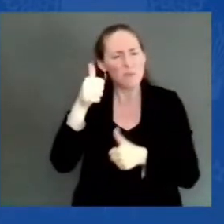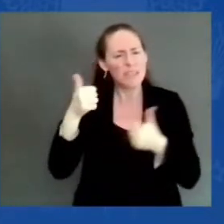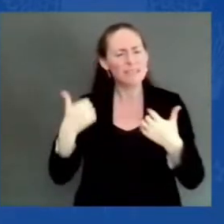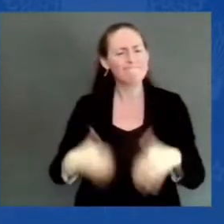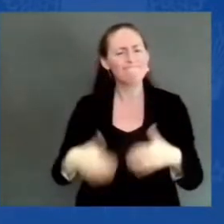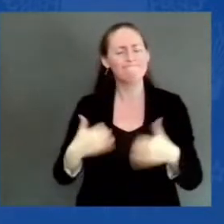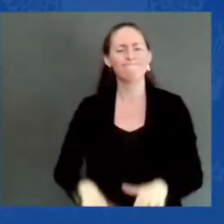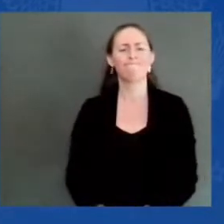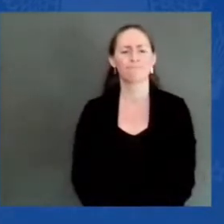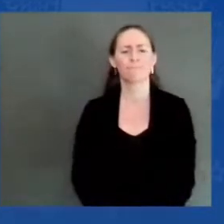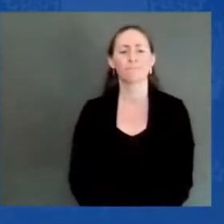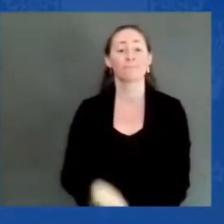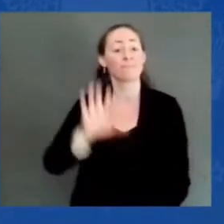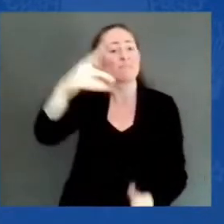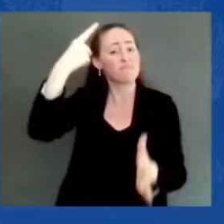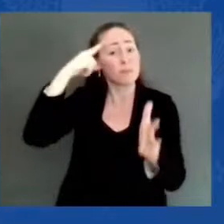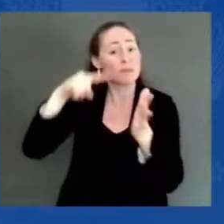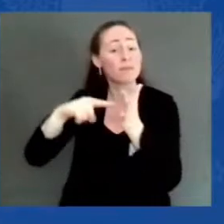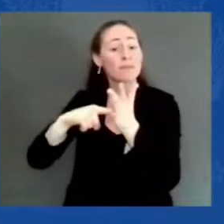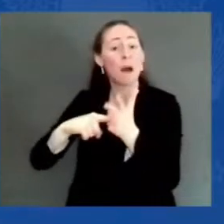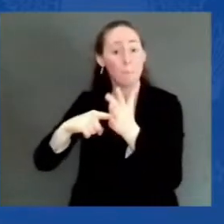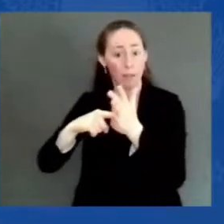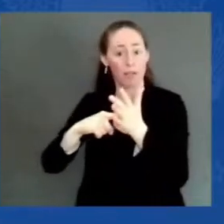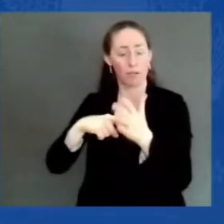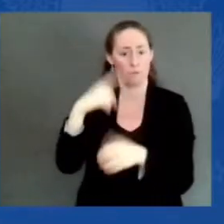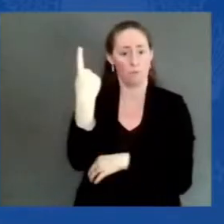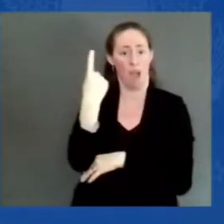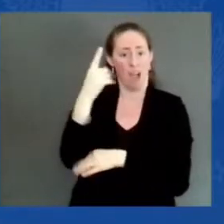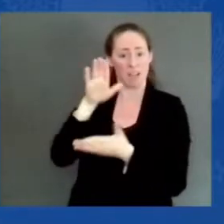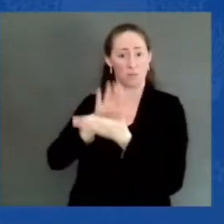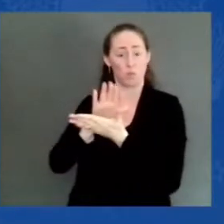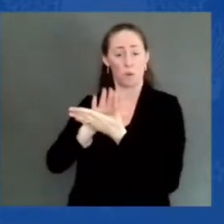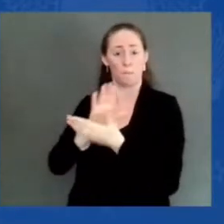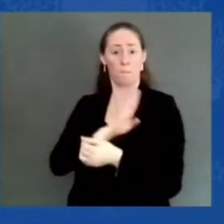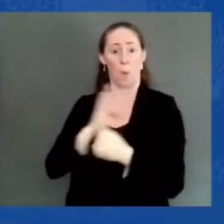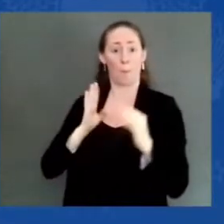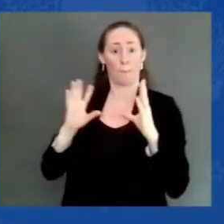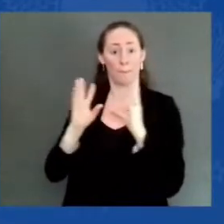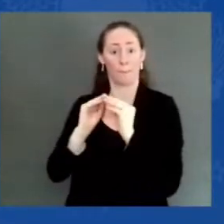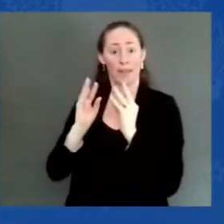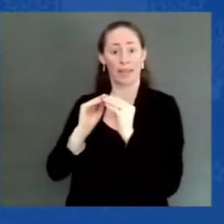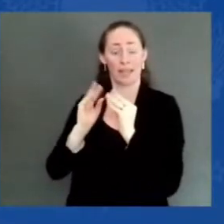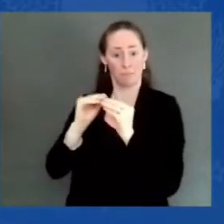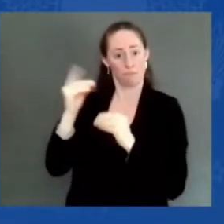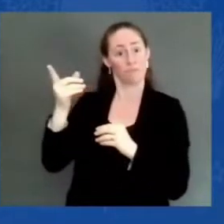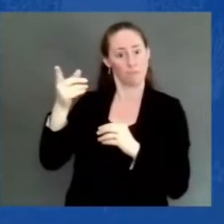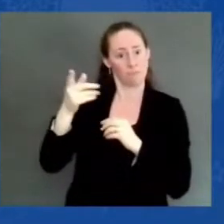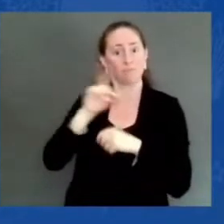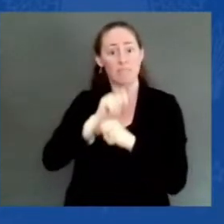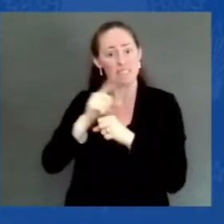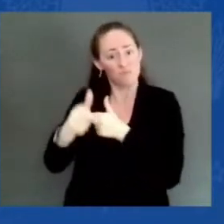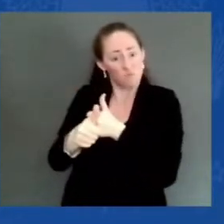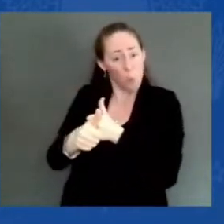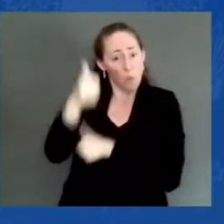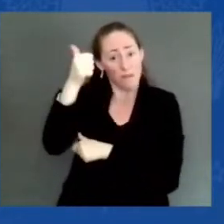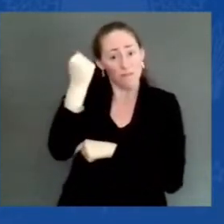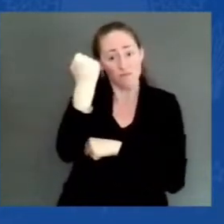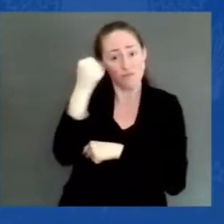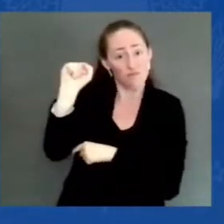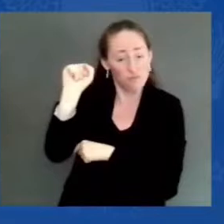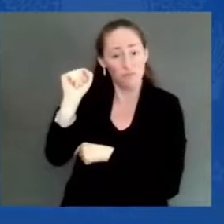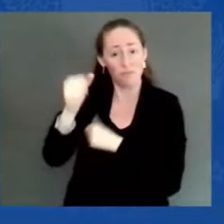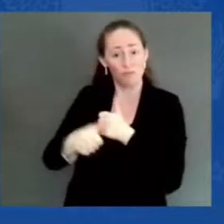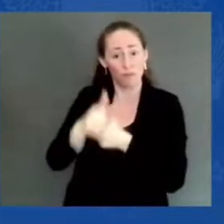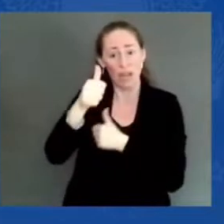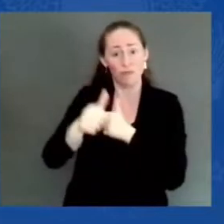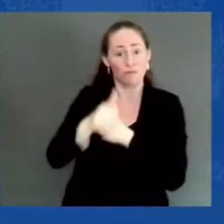board meeting in Tennessee, protesters threatened doctors and nurses who were testifying, making the case for